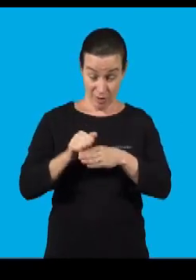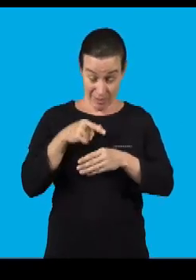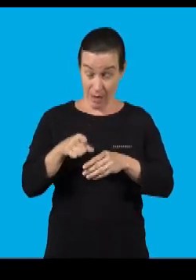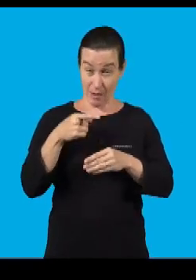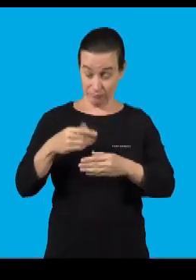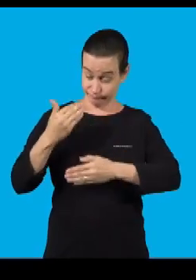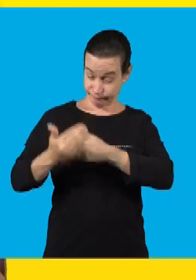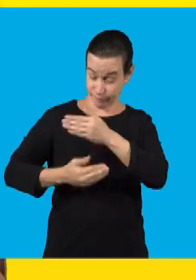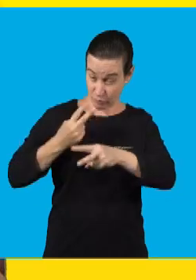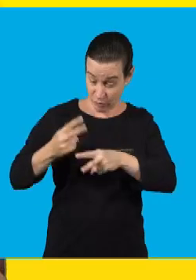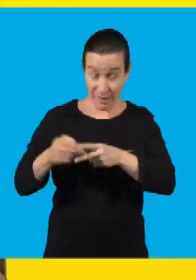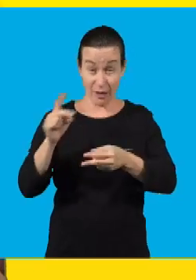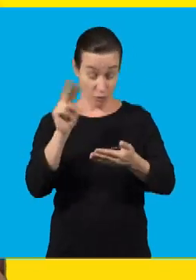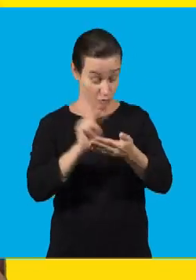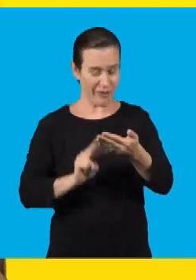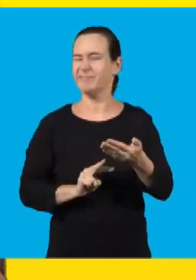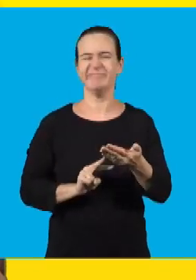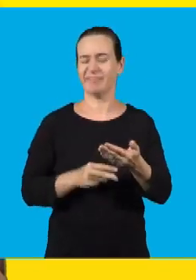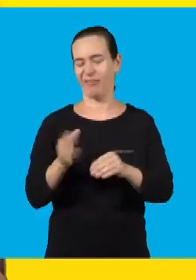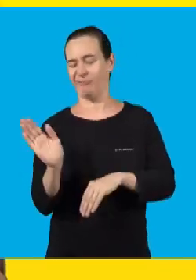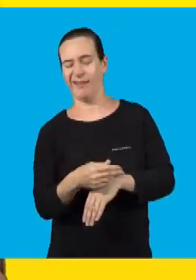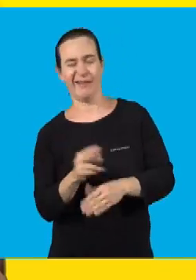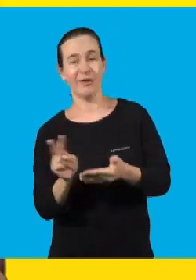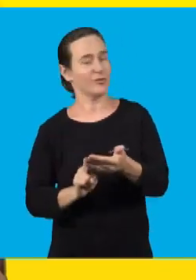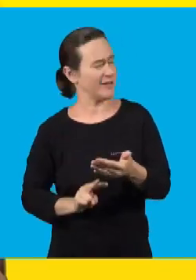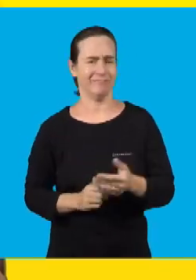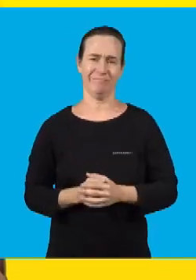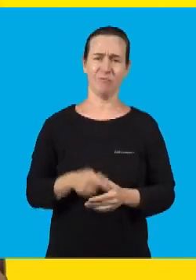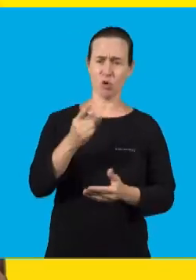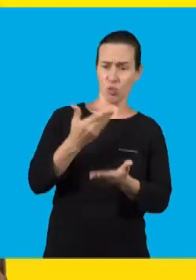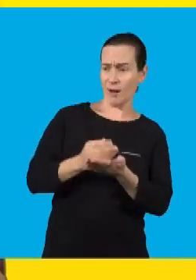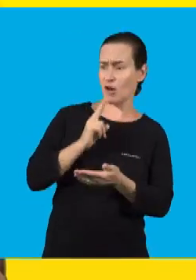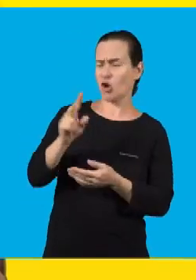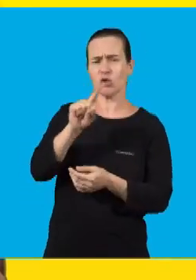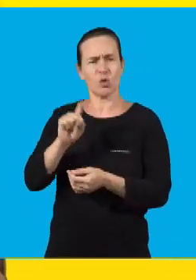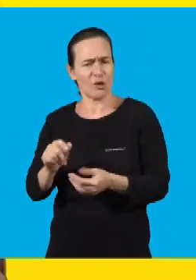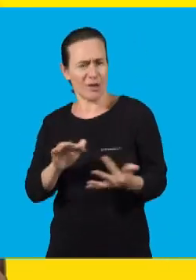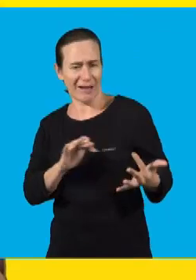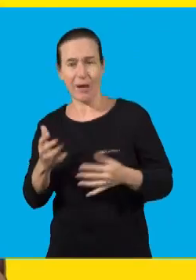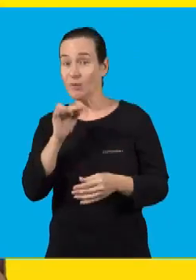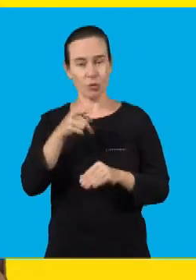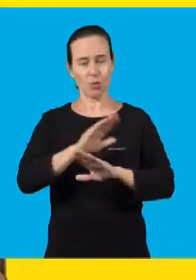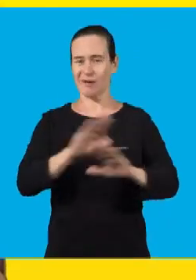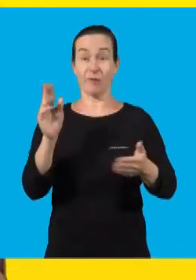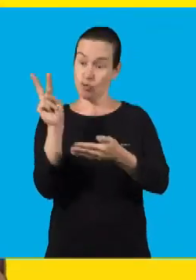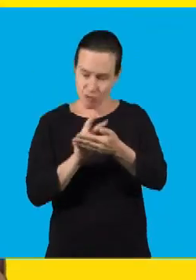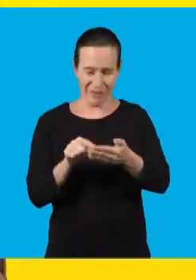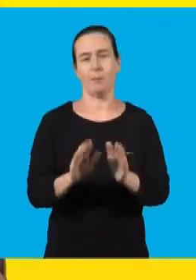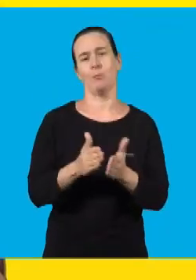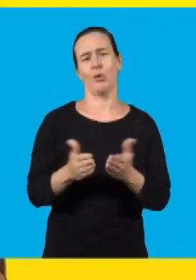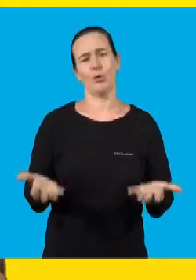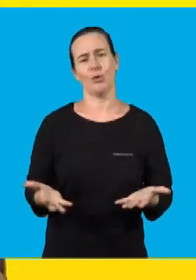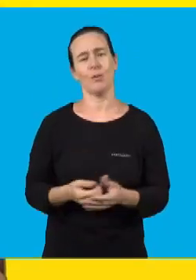and reading that novel is of vital importance. It is paramount. You cannot respond to questions if you don't know